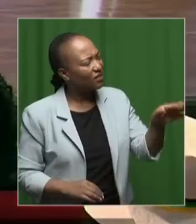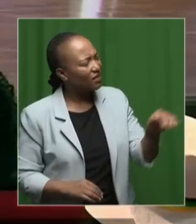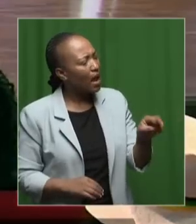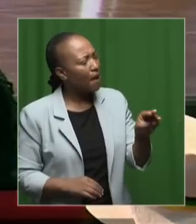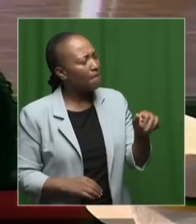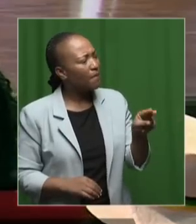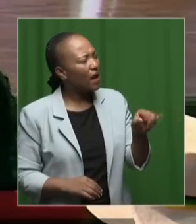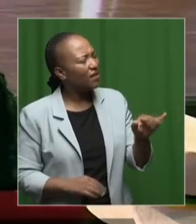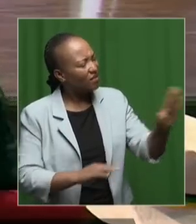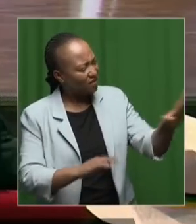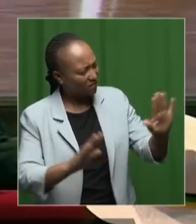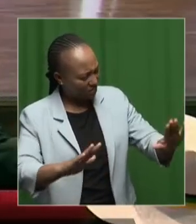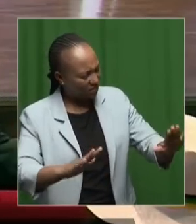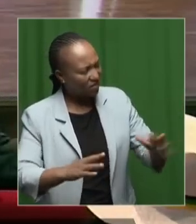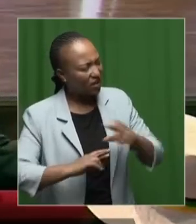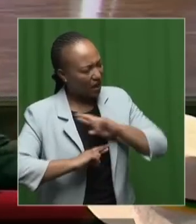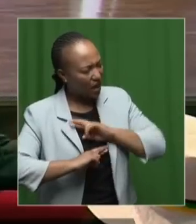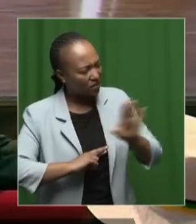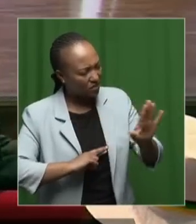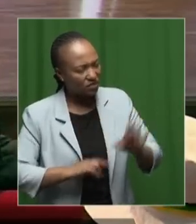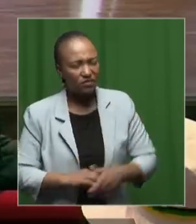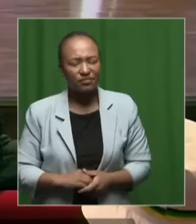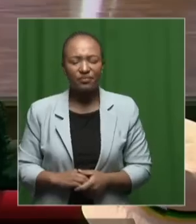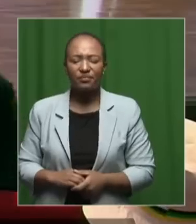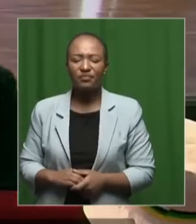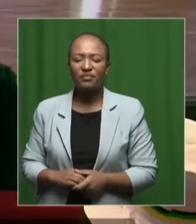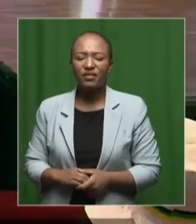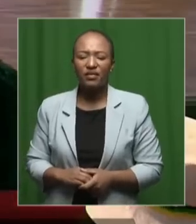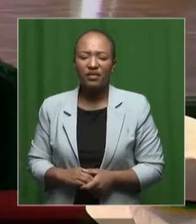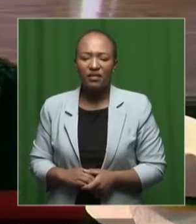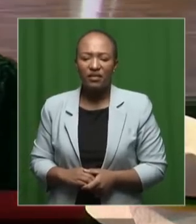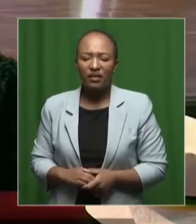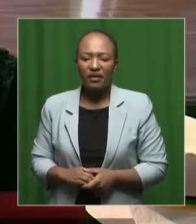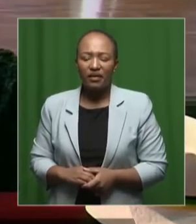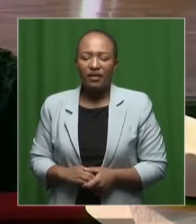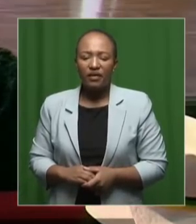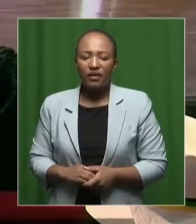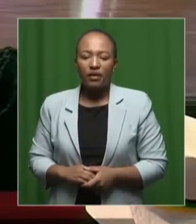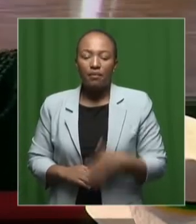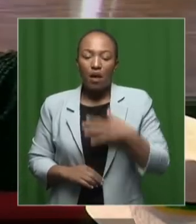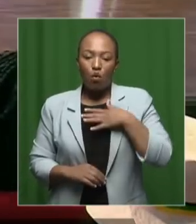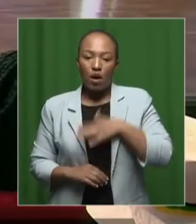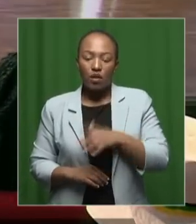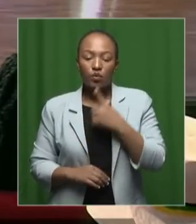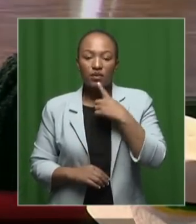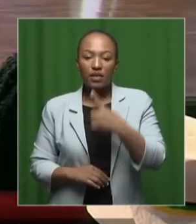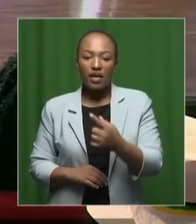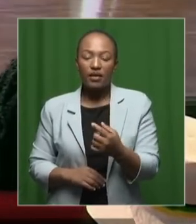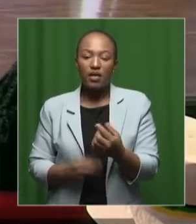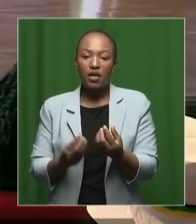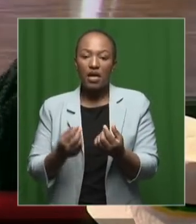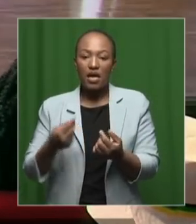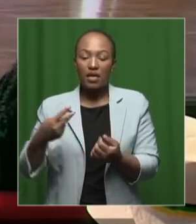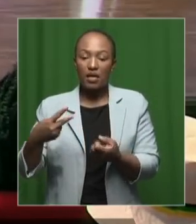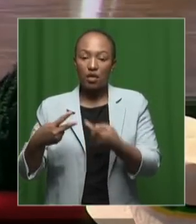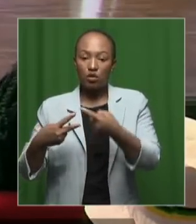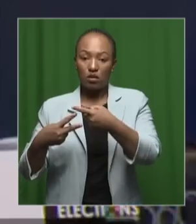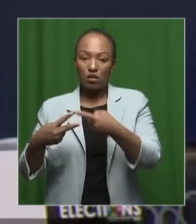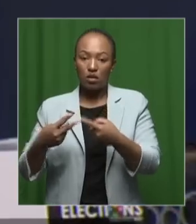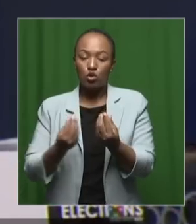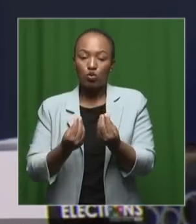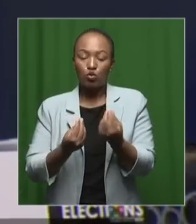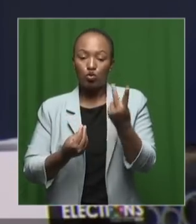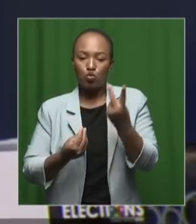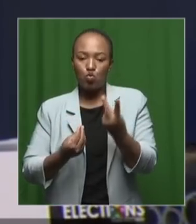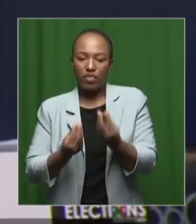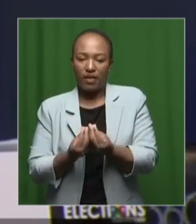relax. Yeah, I want to say two things. Let's understand, as we are sitting here, that